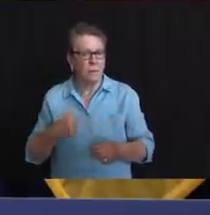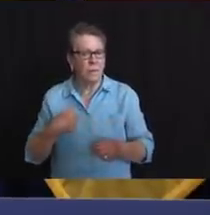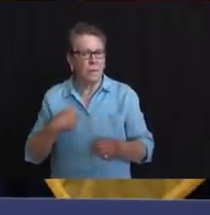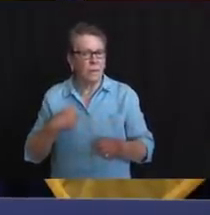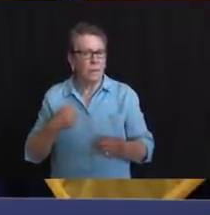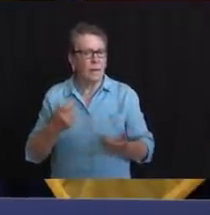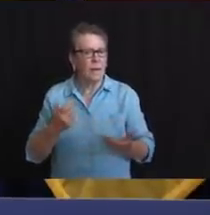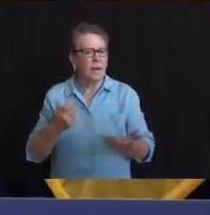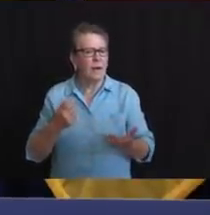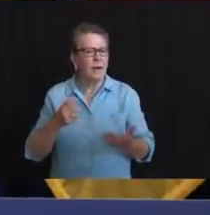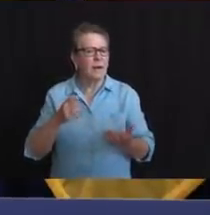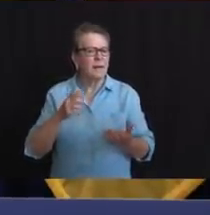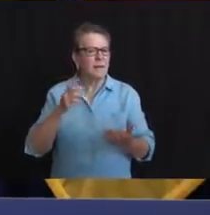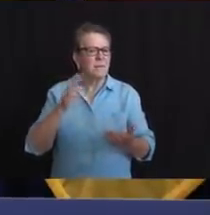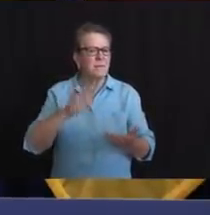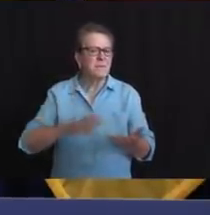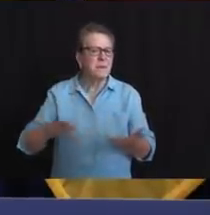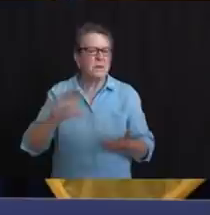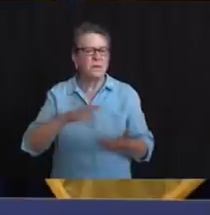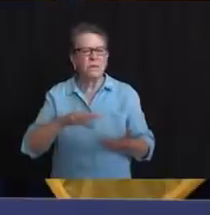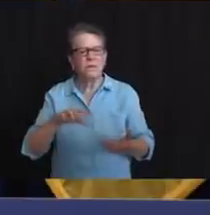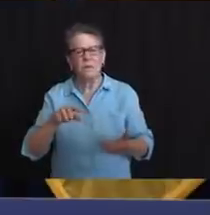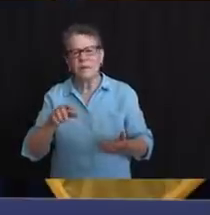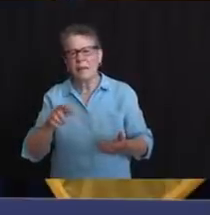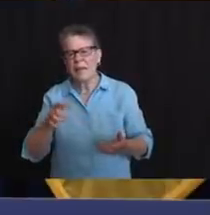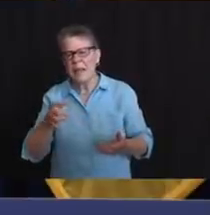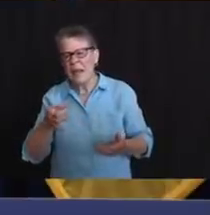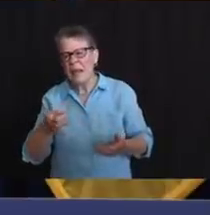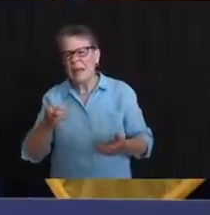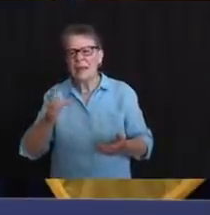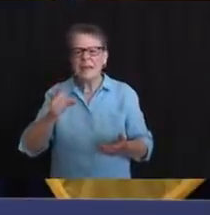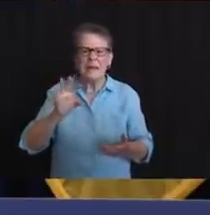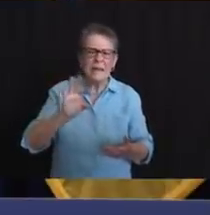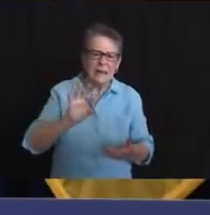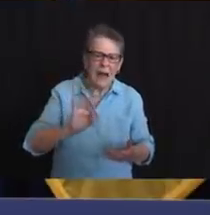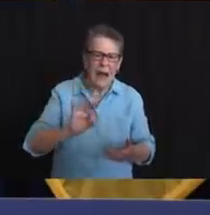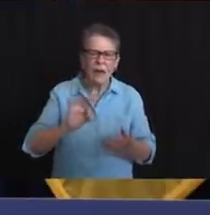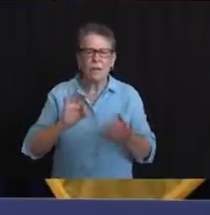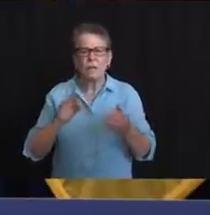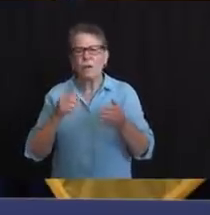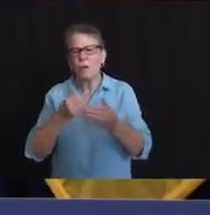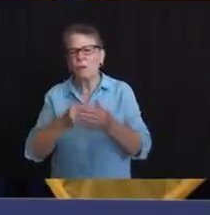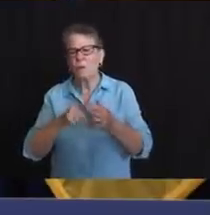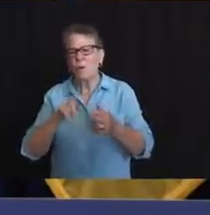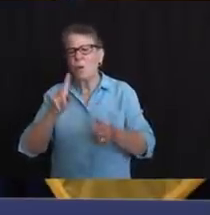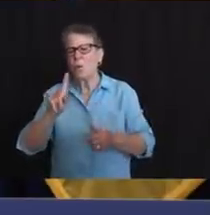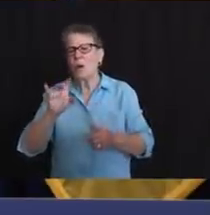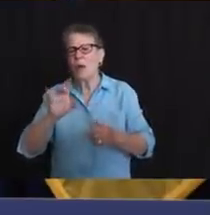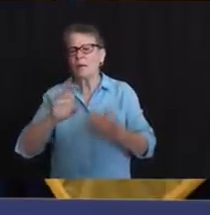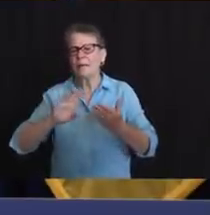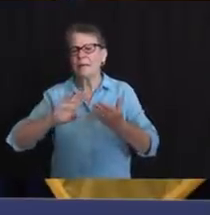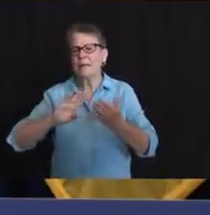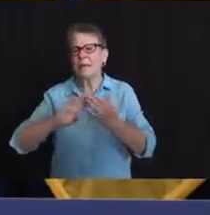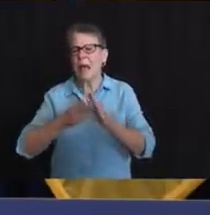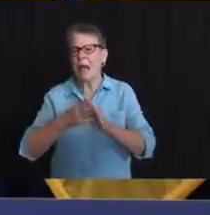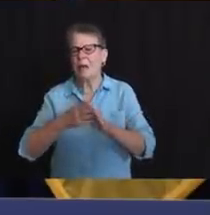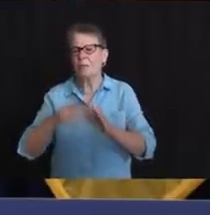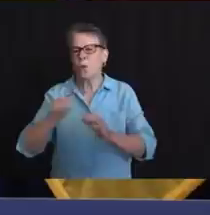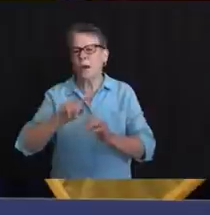100, 89, but plus the part-times. Yep, Yeah. Just So right that's about 100. not quite as many as I thought, but still meaningful